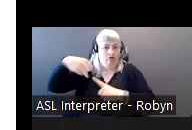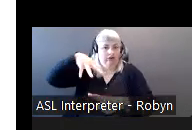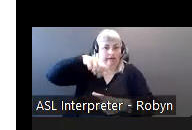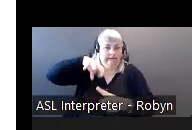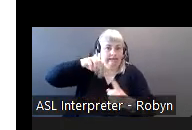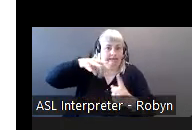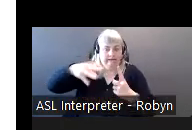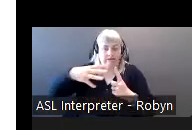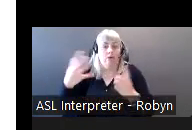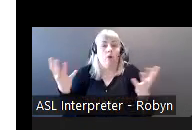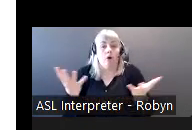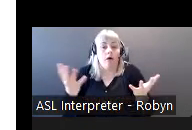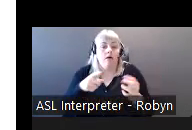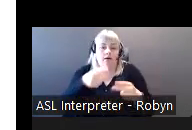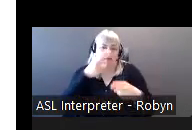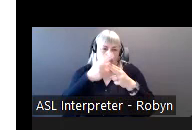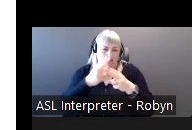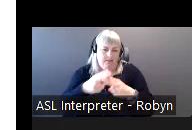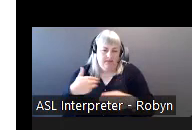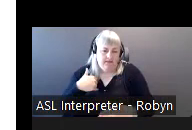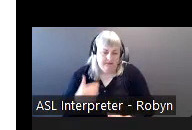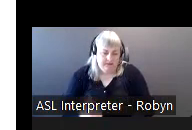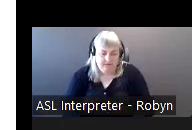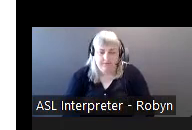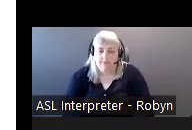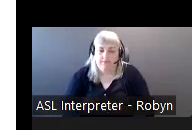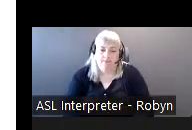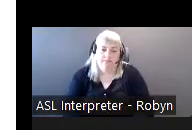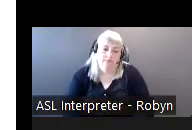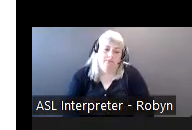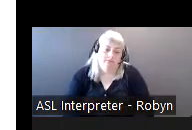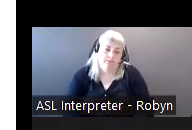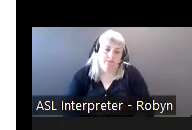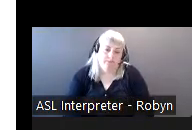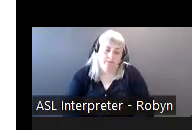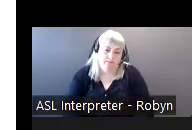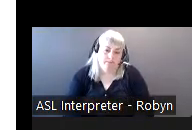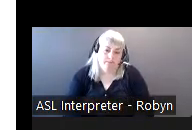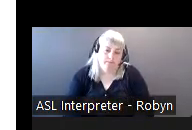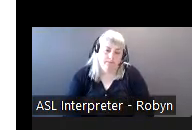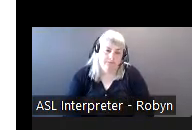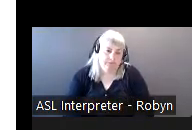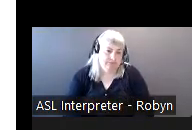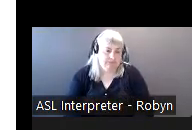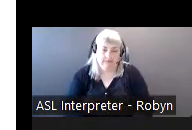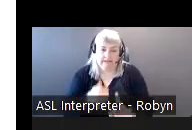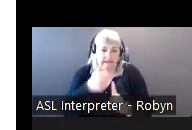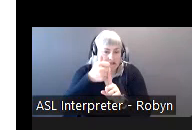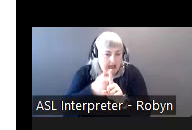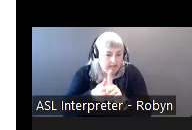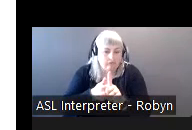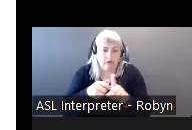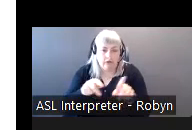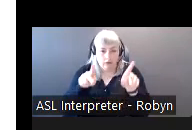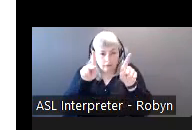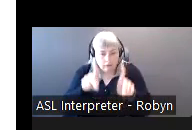So basically, every single person, for the most part,